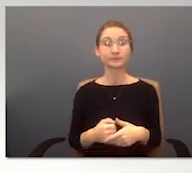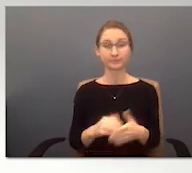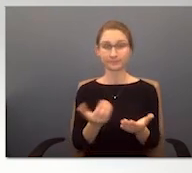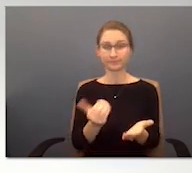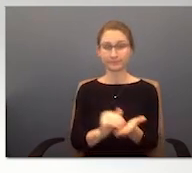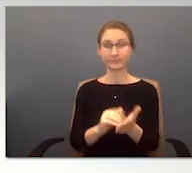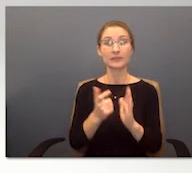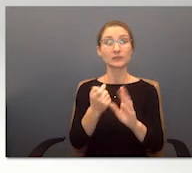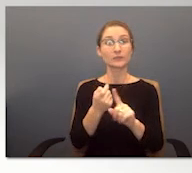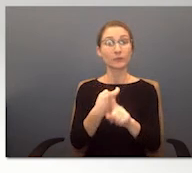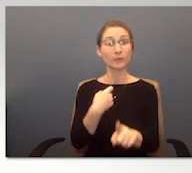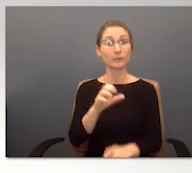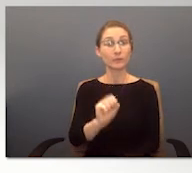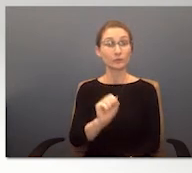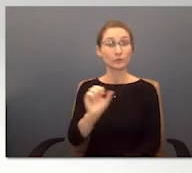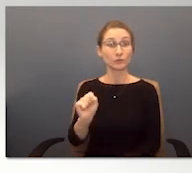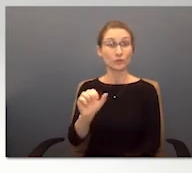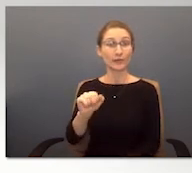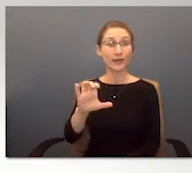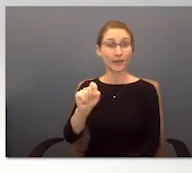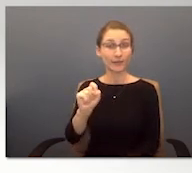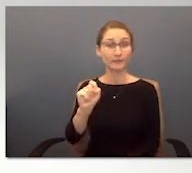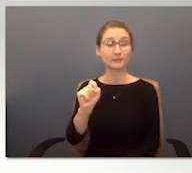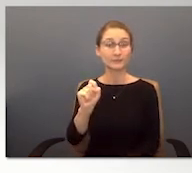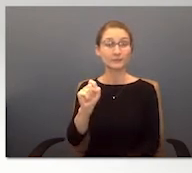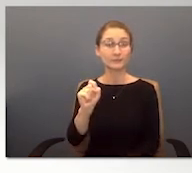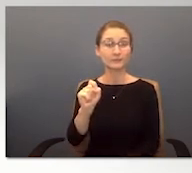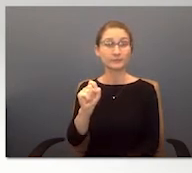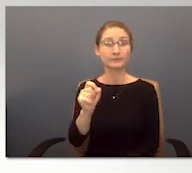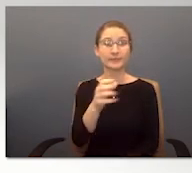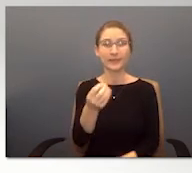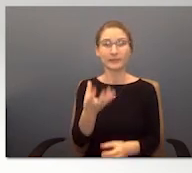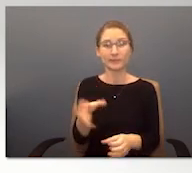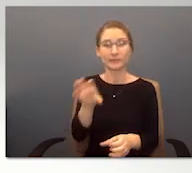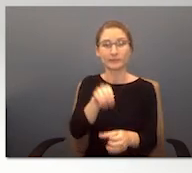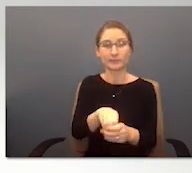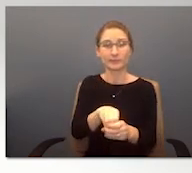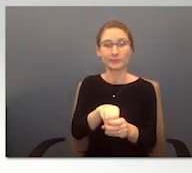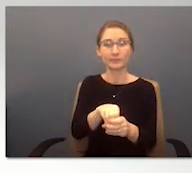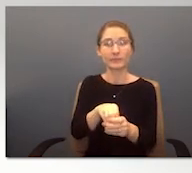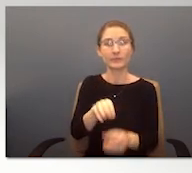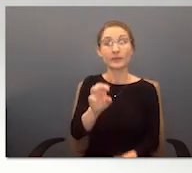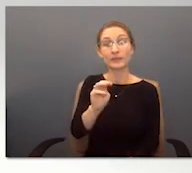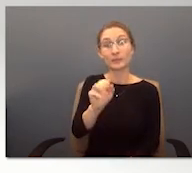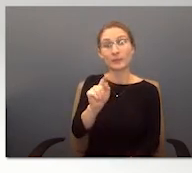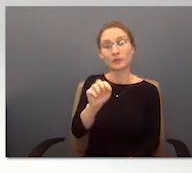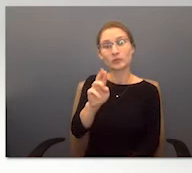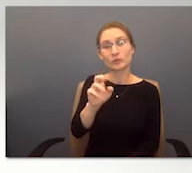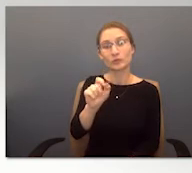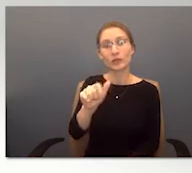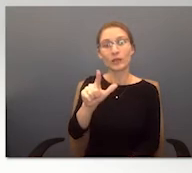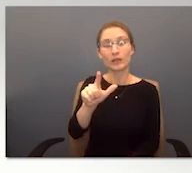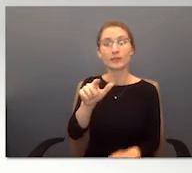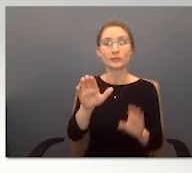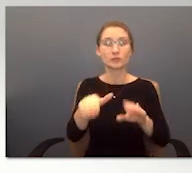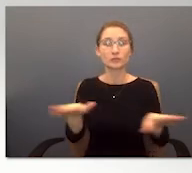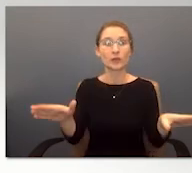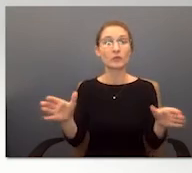The Title V is out of the Social Security Act, and it's part of the Maternal Child Services Block